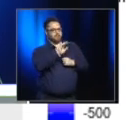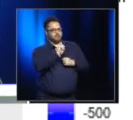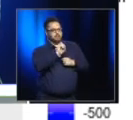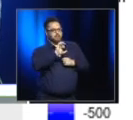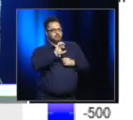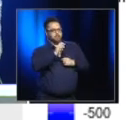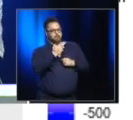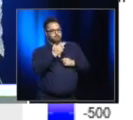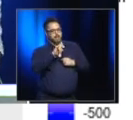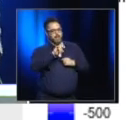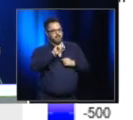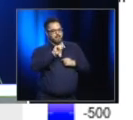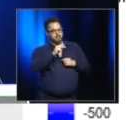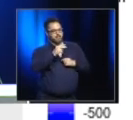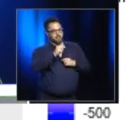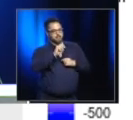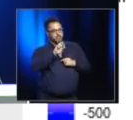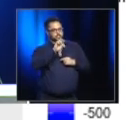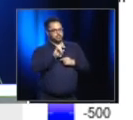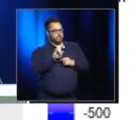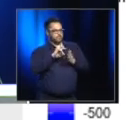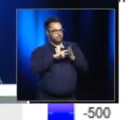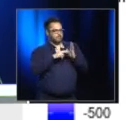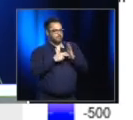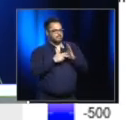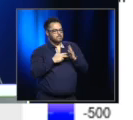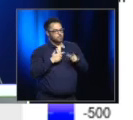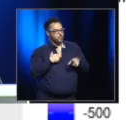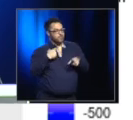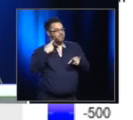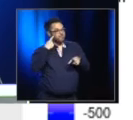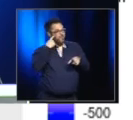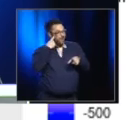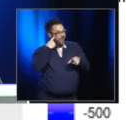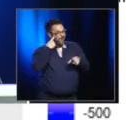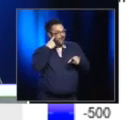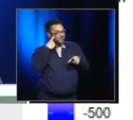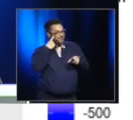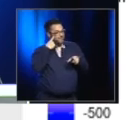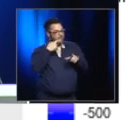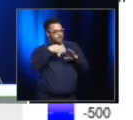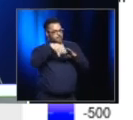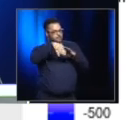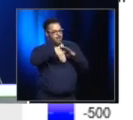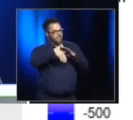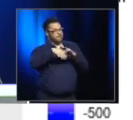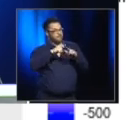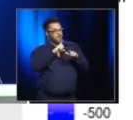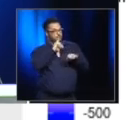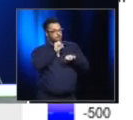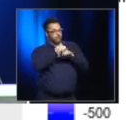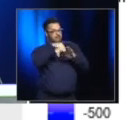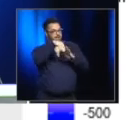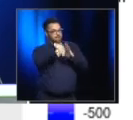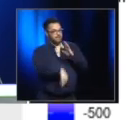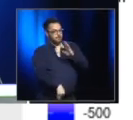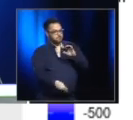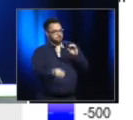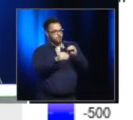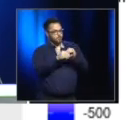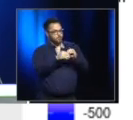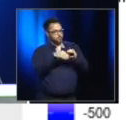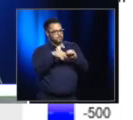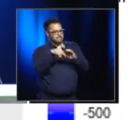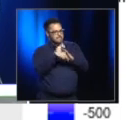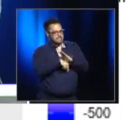anywhere that's red, that means that our seals are diving deeper than the present understanding of the ocean floor is.